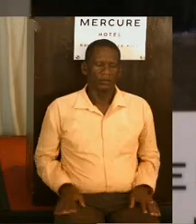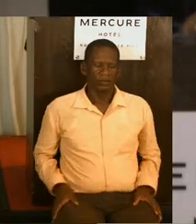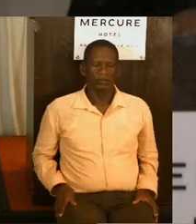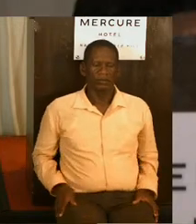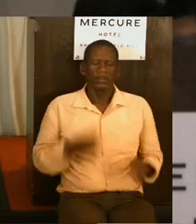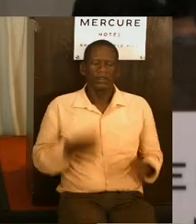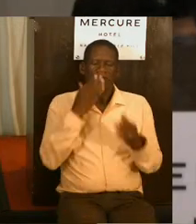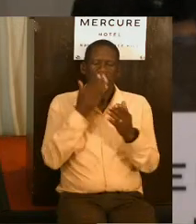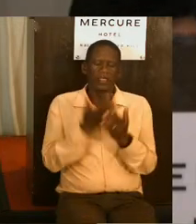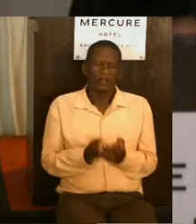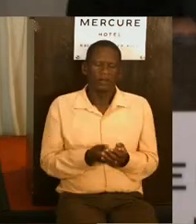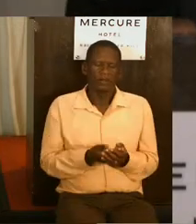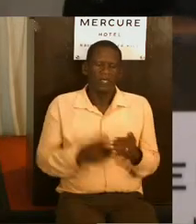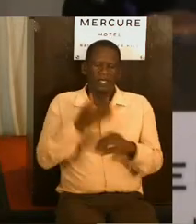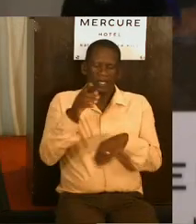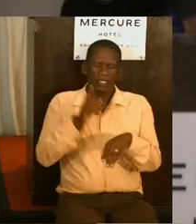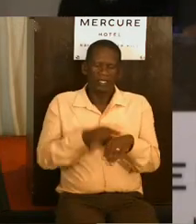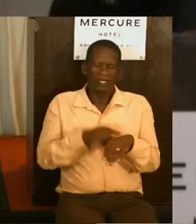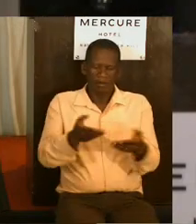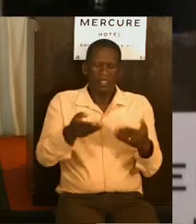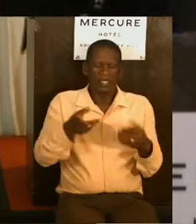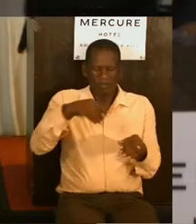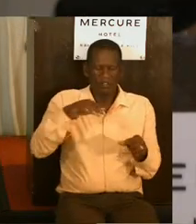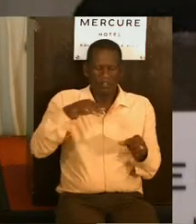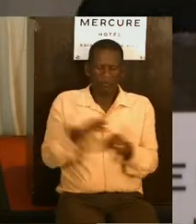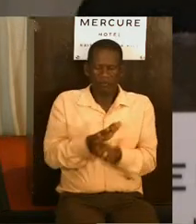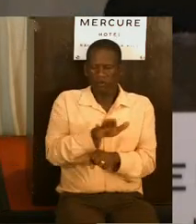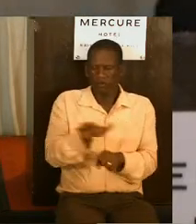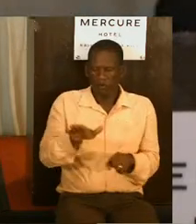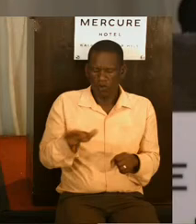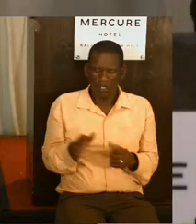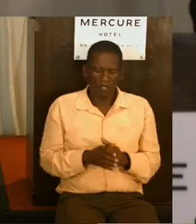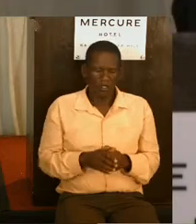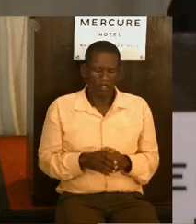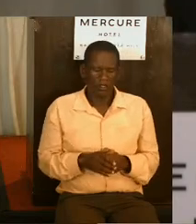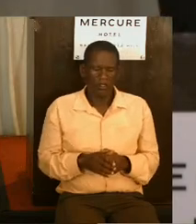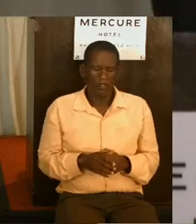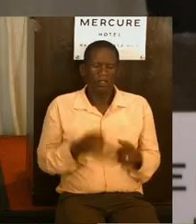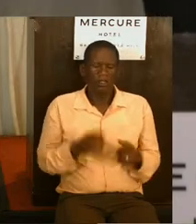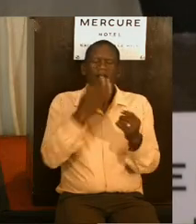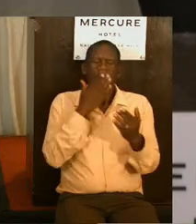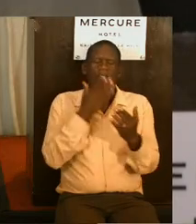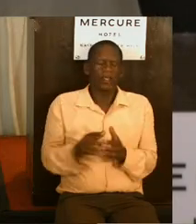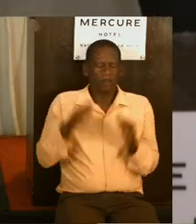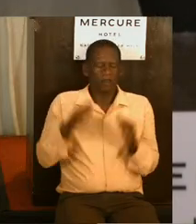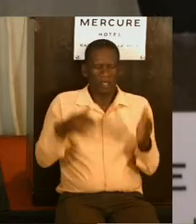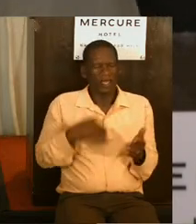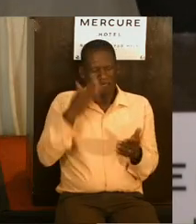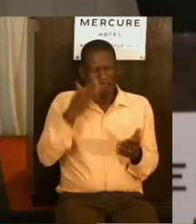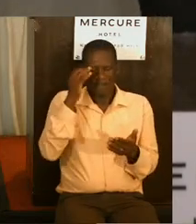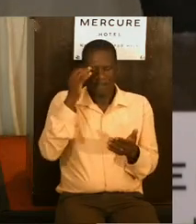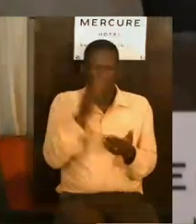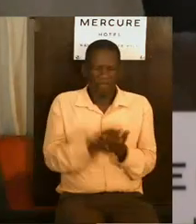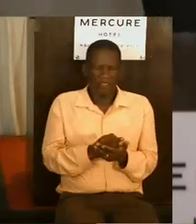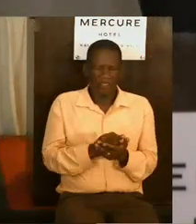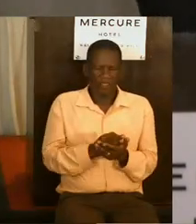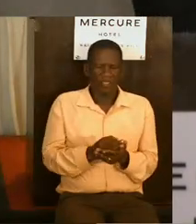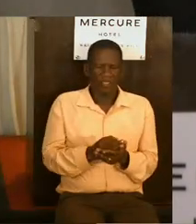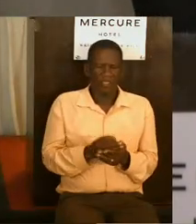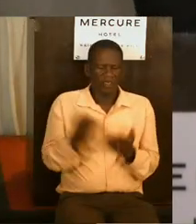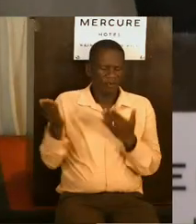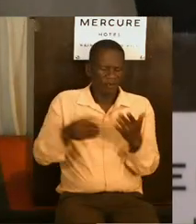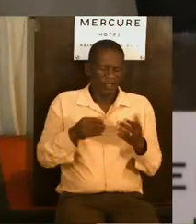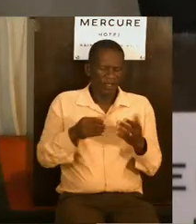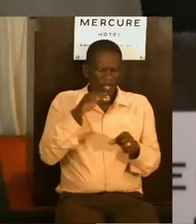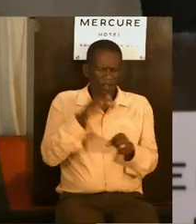thank you uh next time you will give us a whole morning but thank you very much I think Faith incites a lot